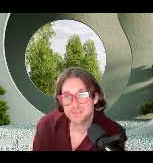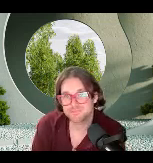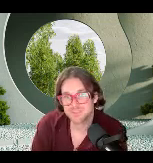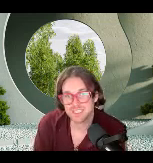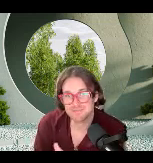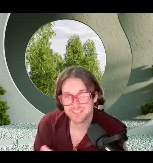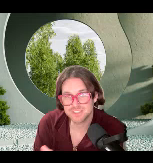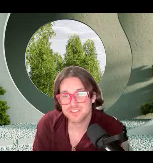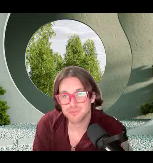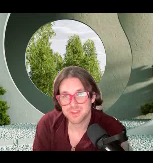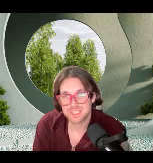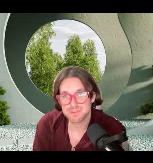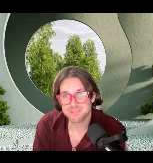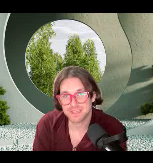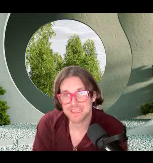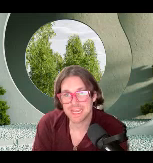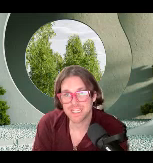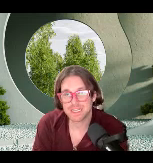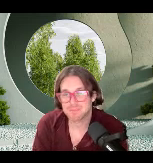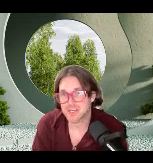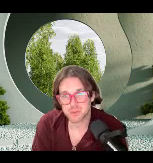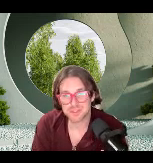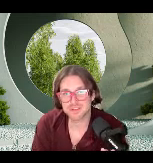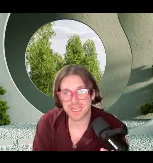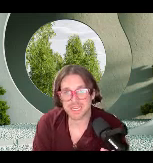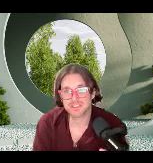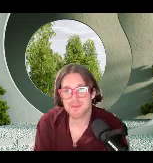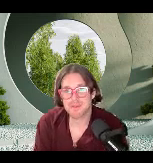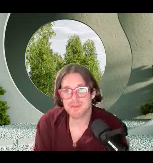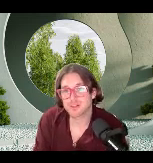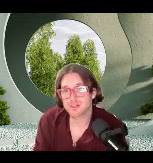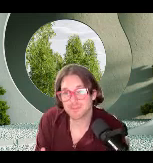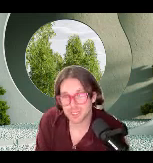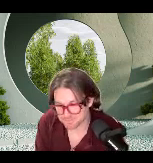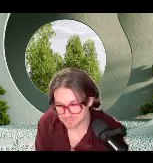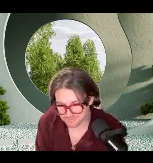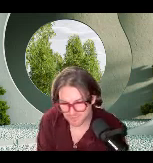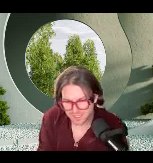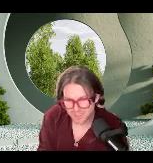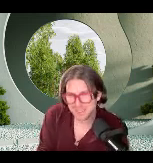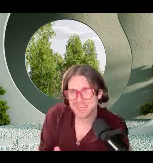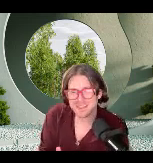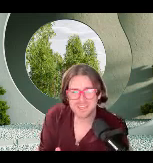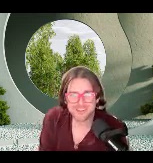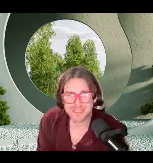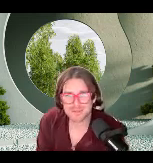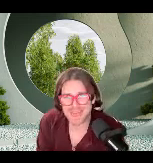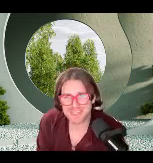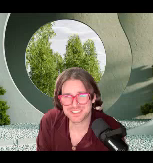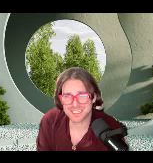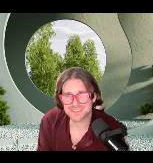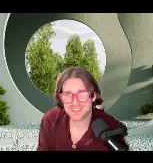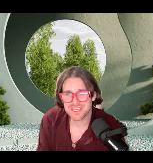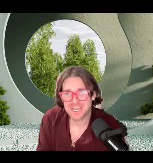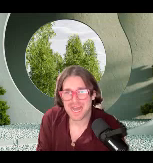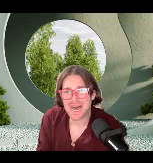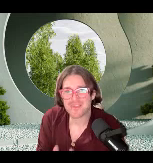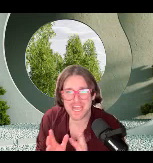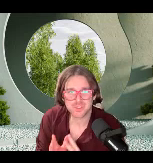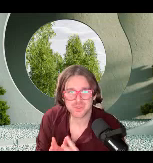to put, because I've done stuff with this specific thing in modules and things, so I may include the picture. And I think what I've done in the past